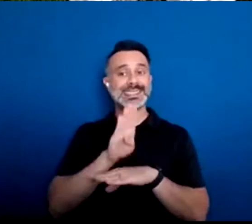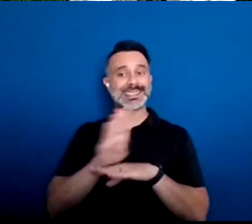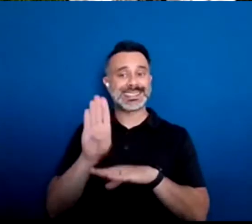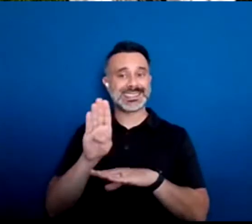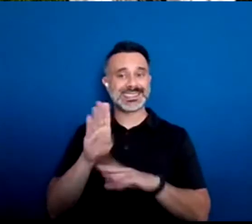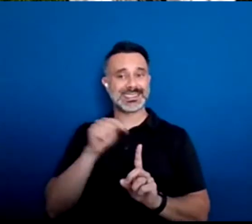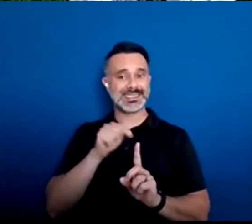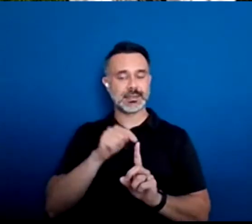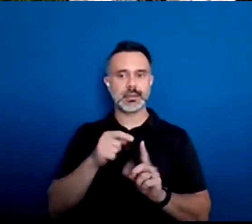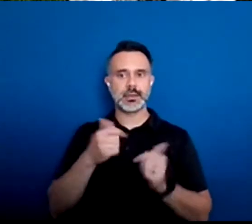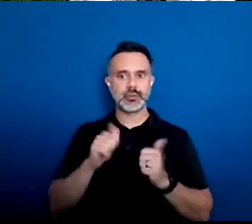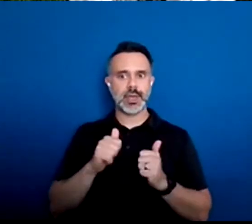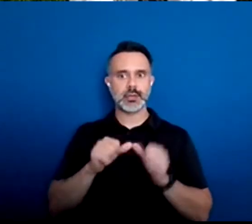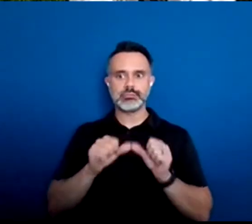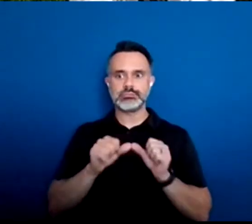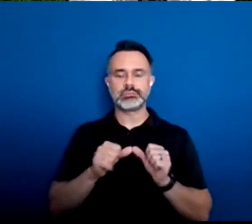these changes.